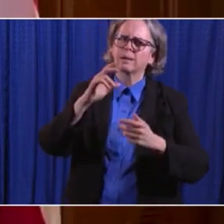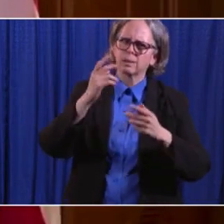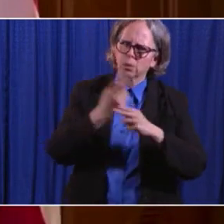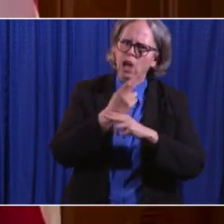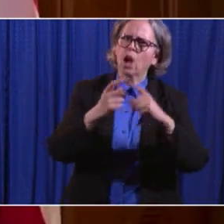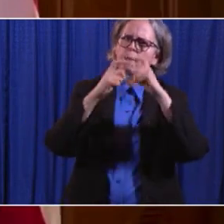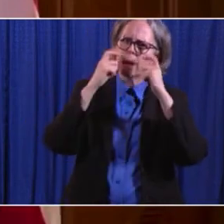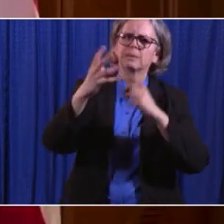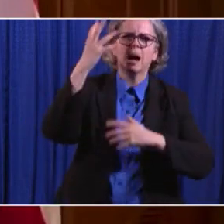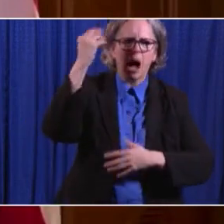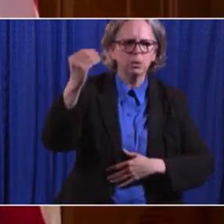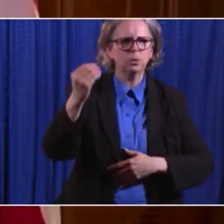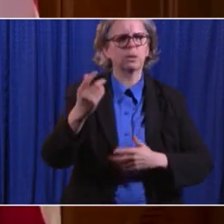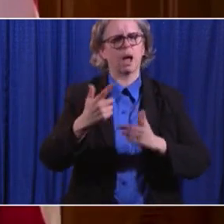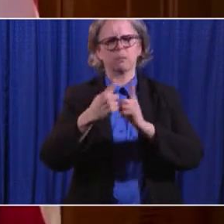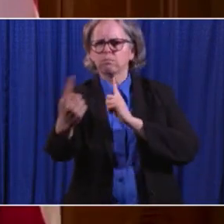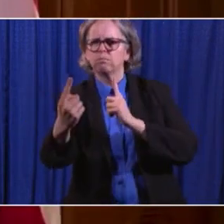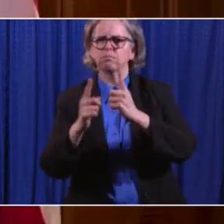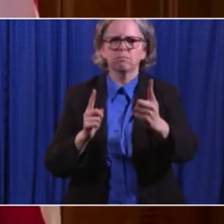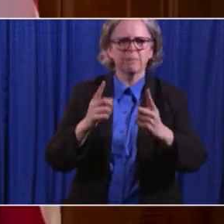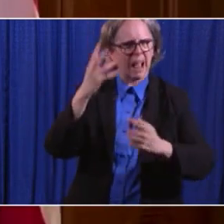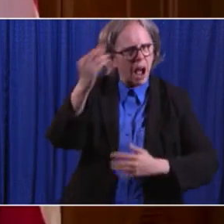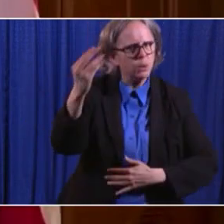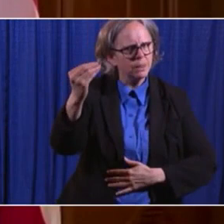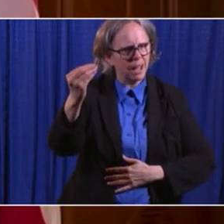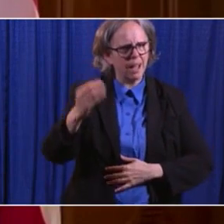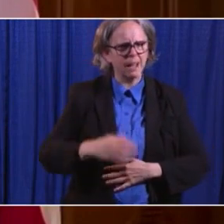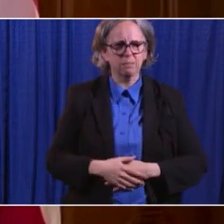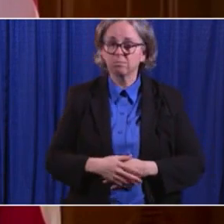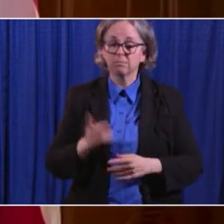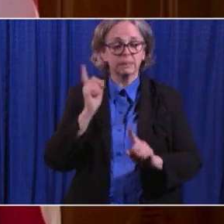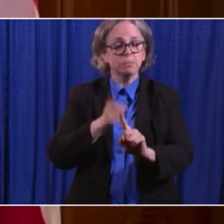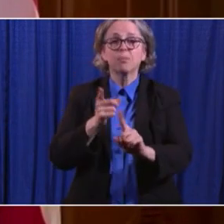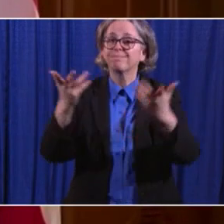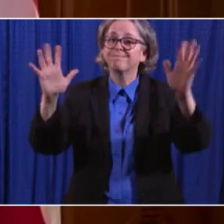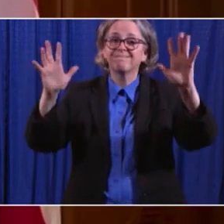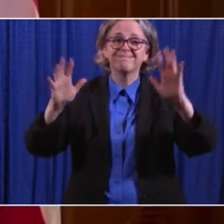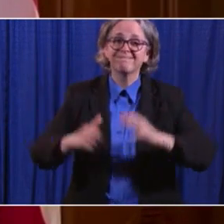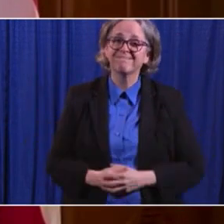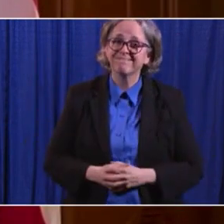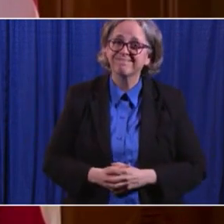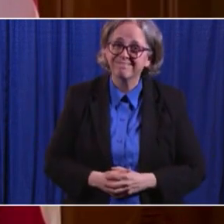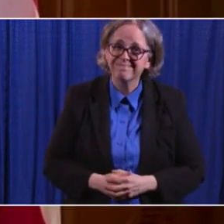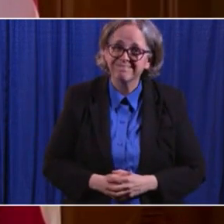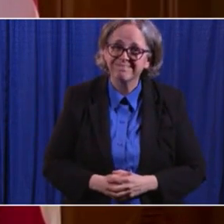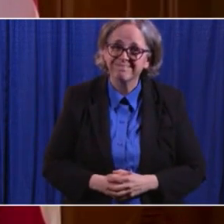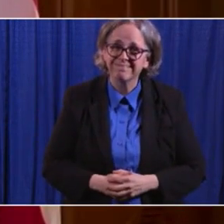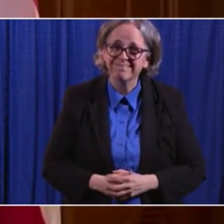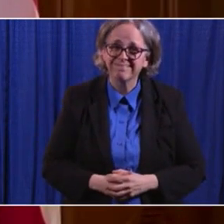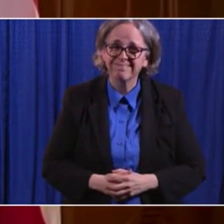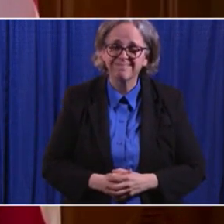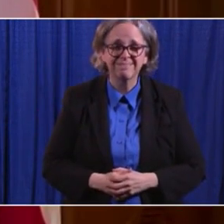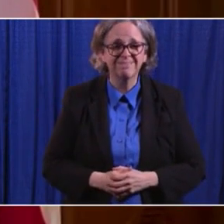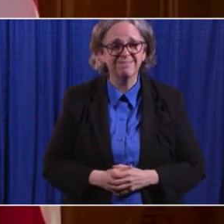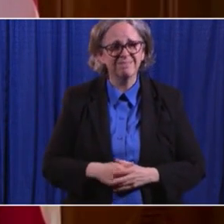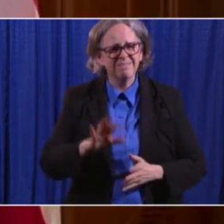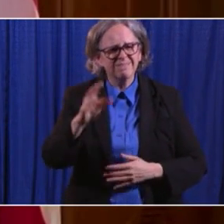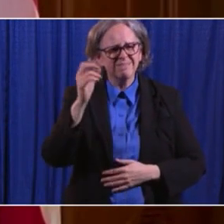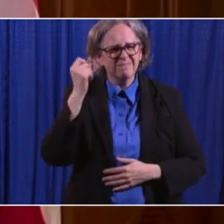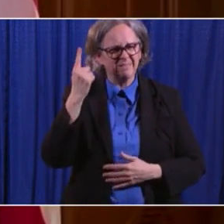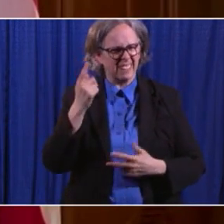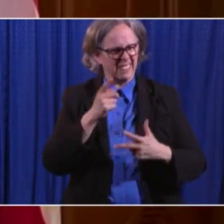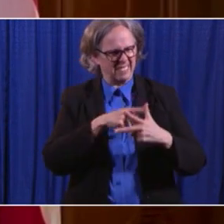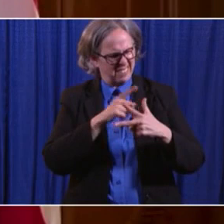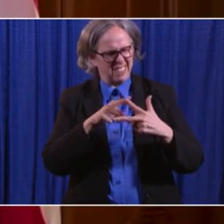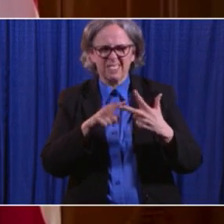Somebody might put 3 up to where I have 2, but it seems to me that those are things that just